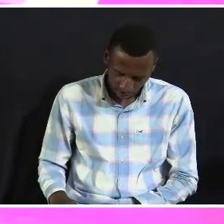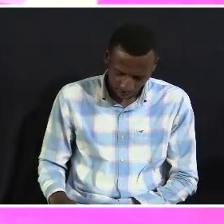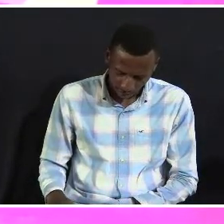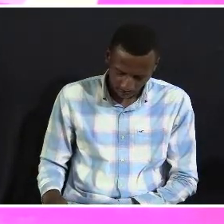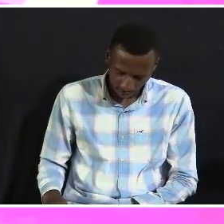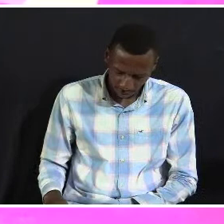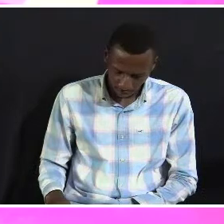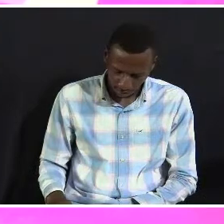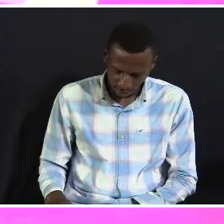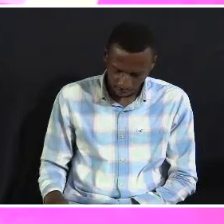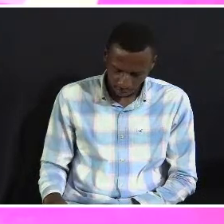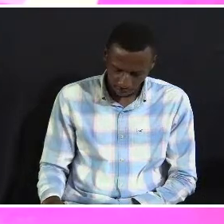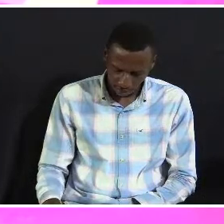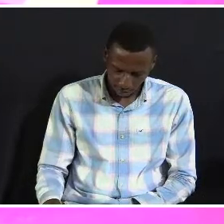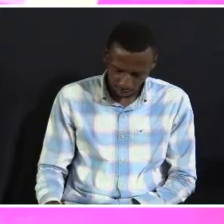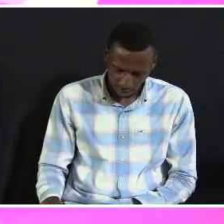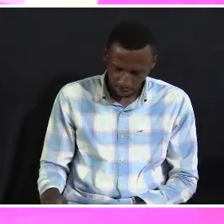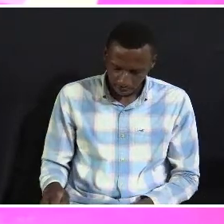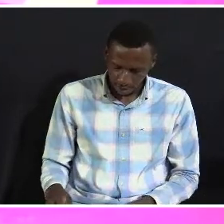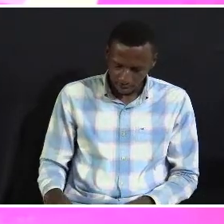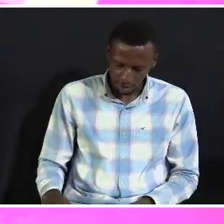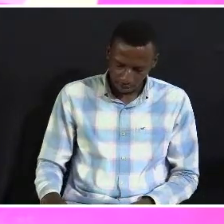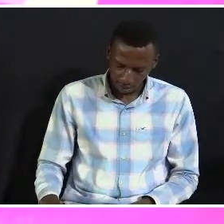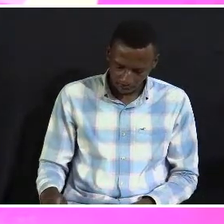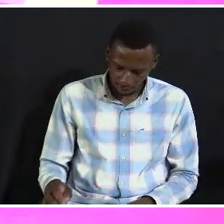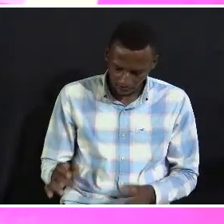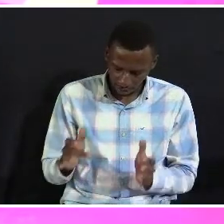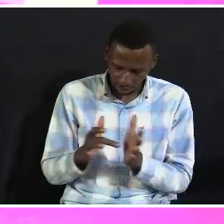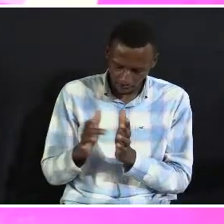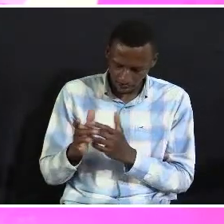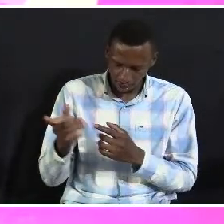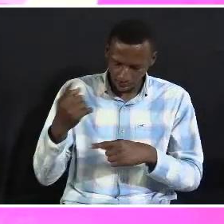fills my soul.